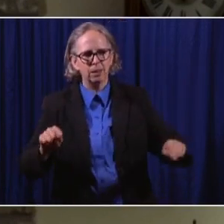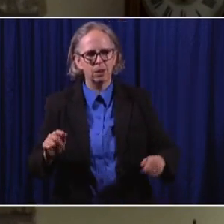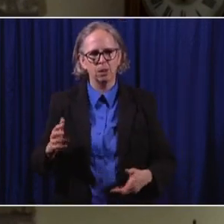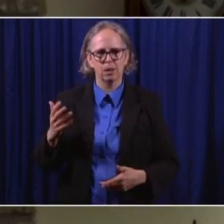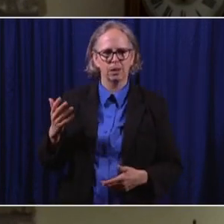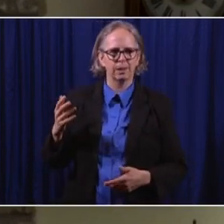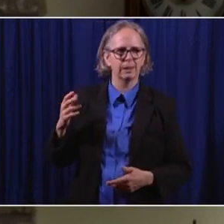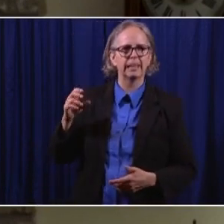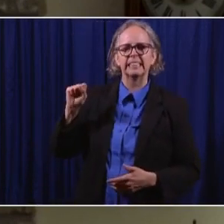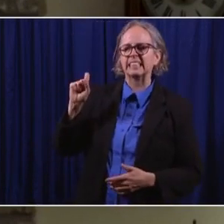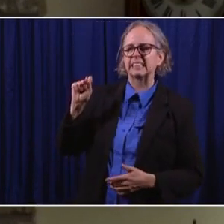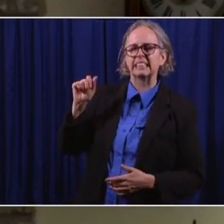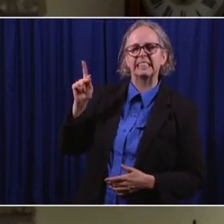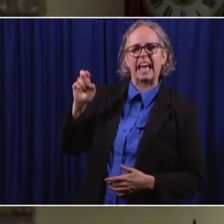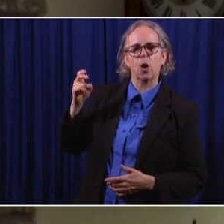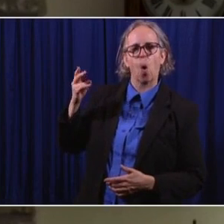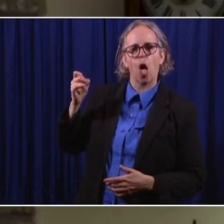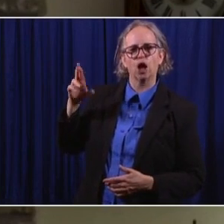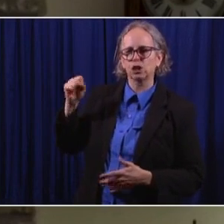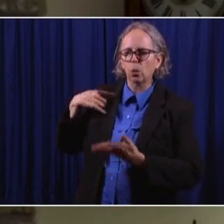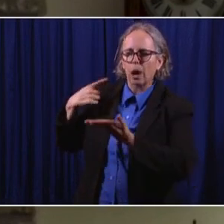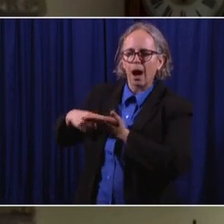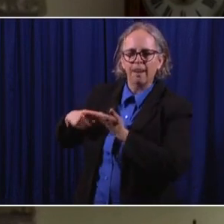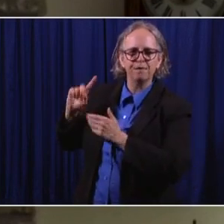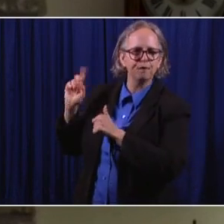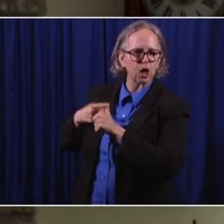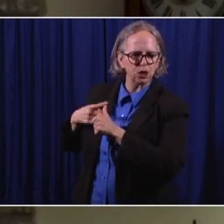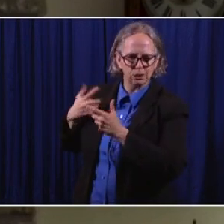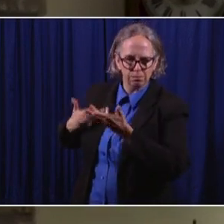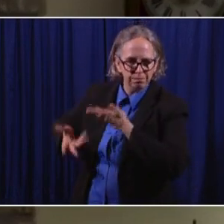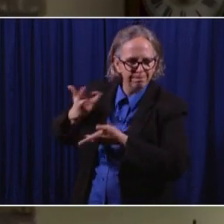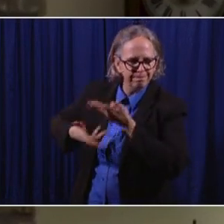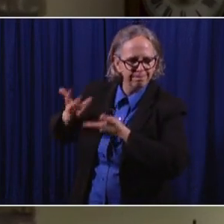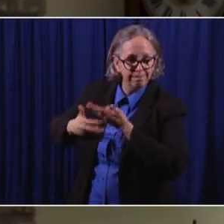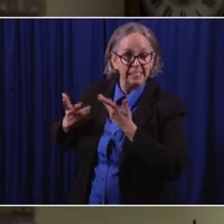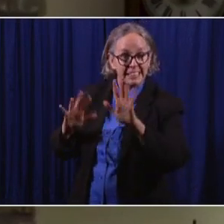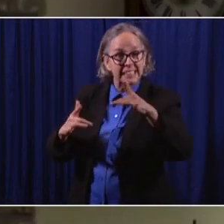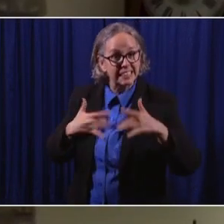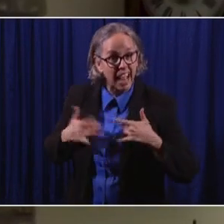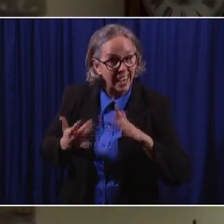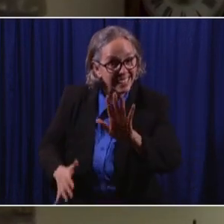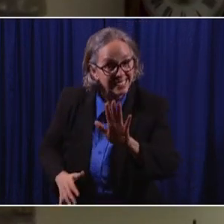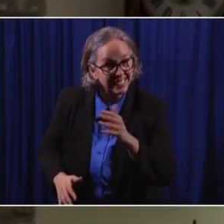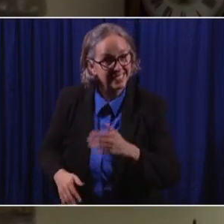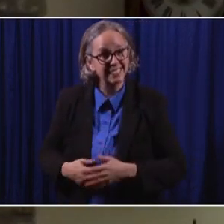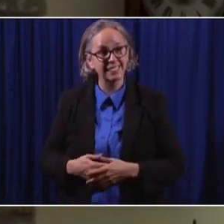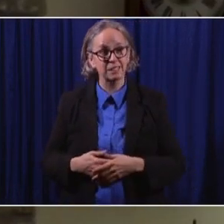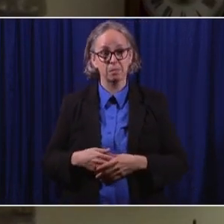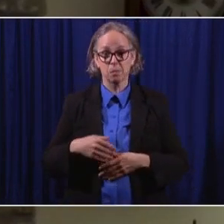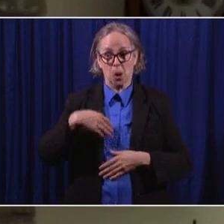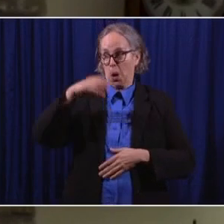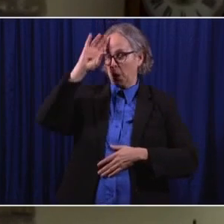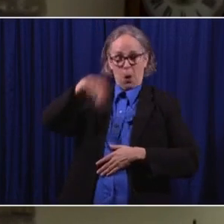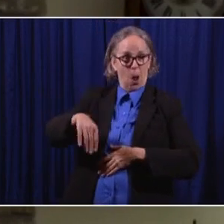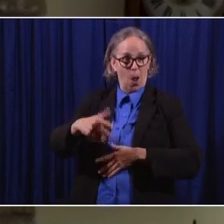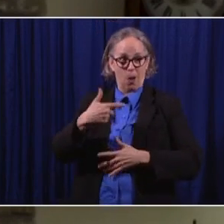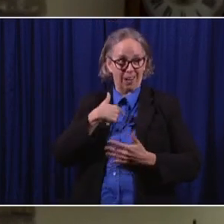This is a big deal. We've known it's been coming, but now with these additional tests, it's going to be very helpful.